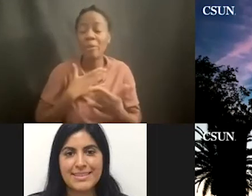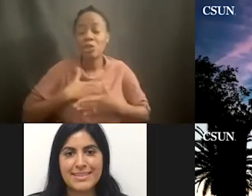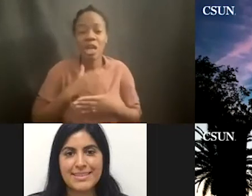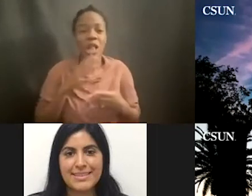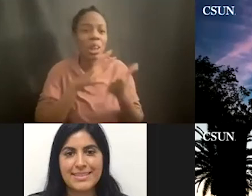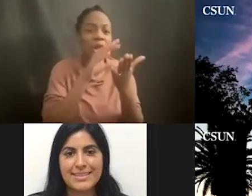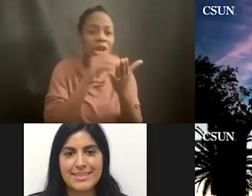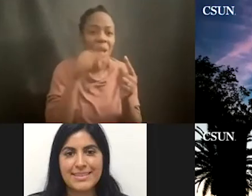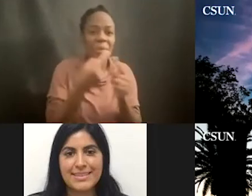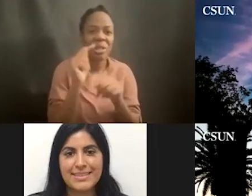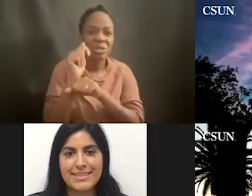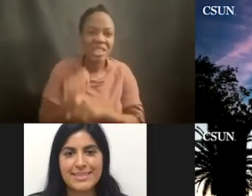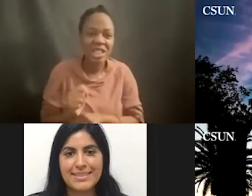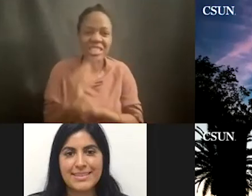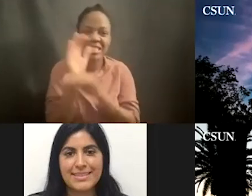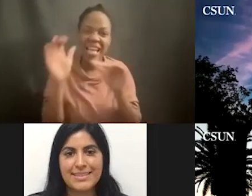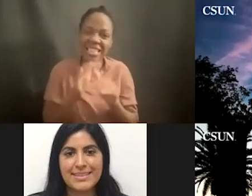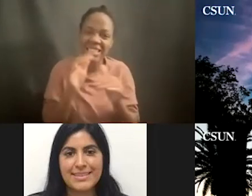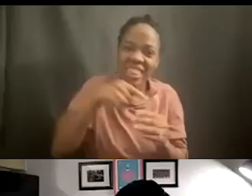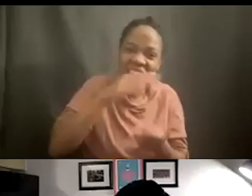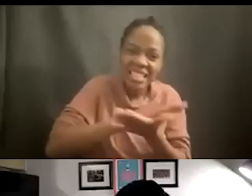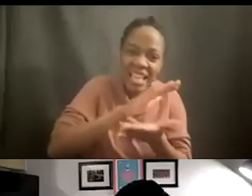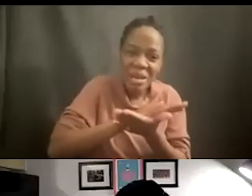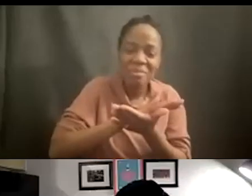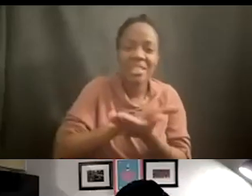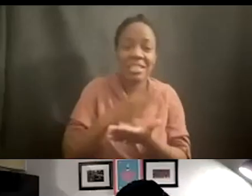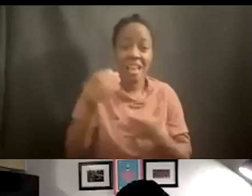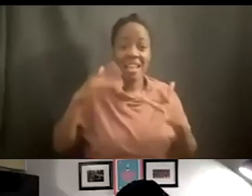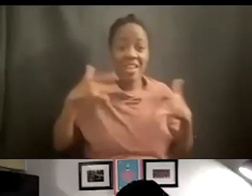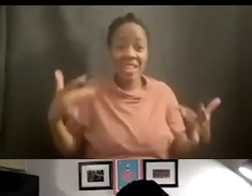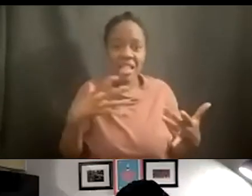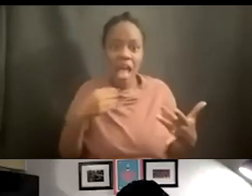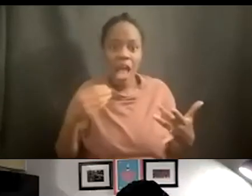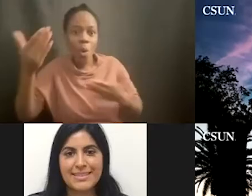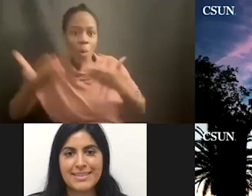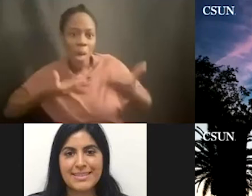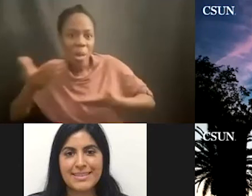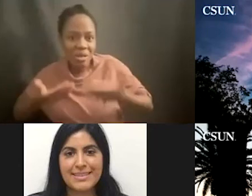about the traditions and activities of our campus, including these events and these welcomes that are just